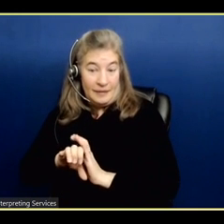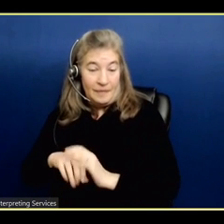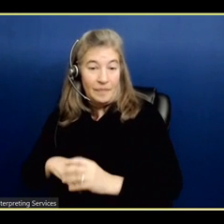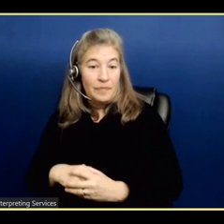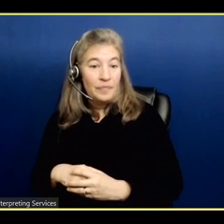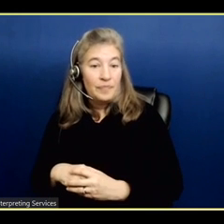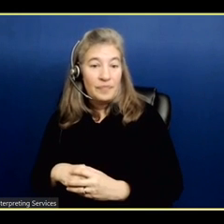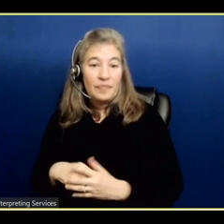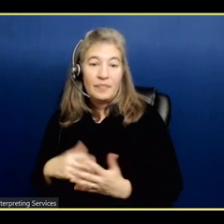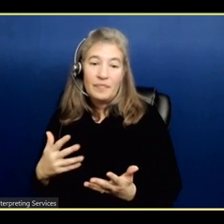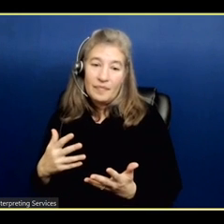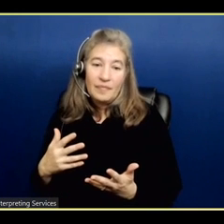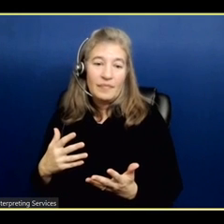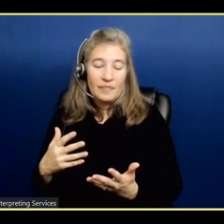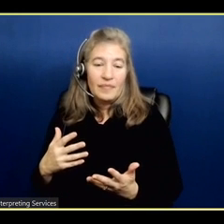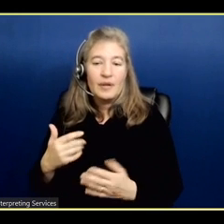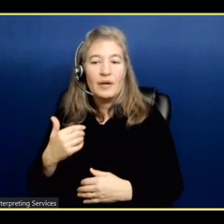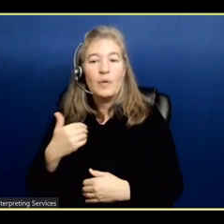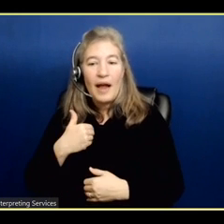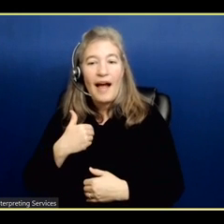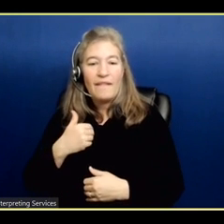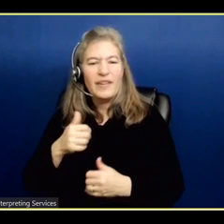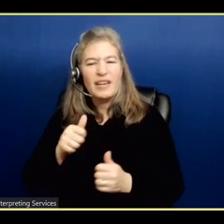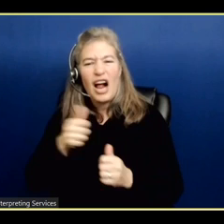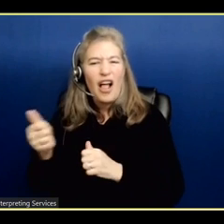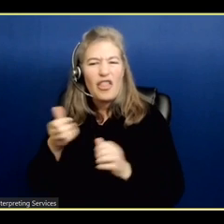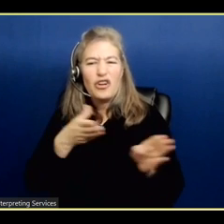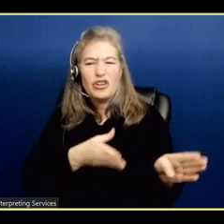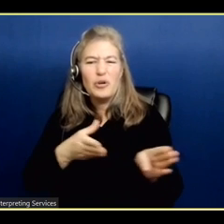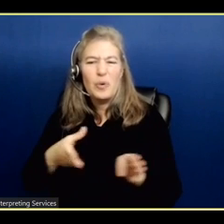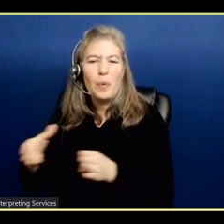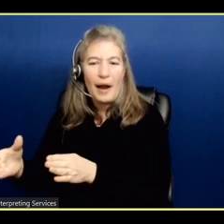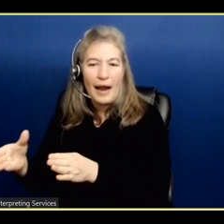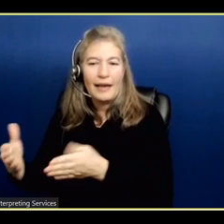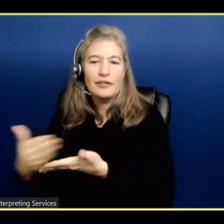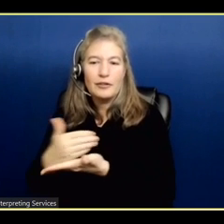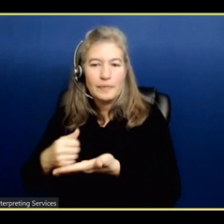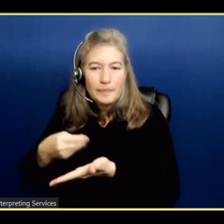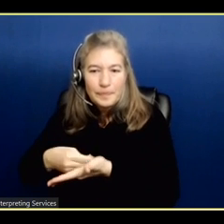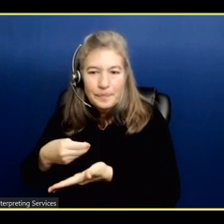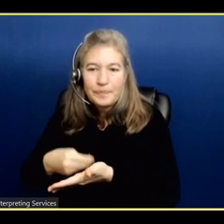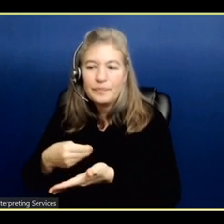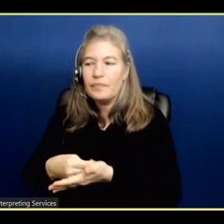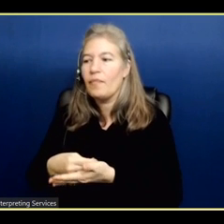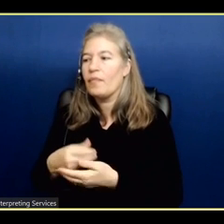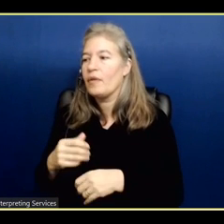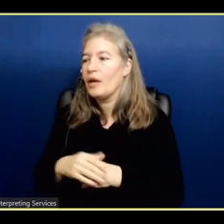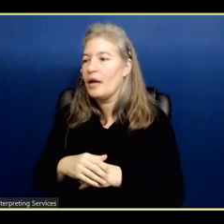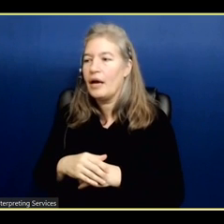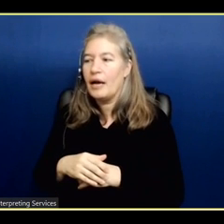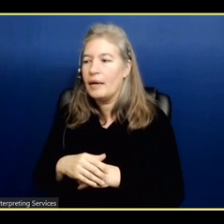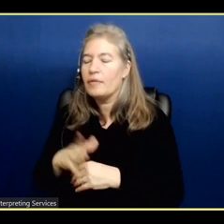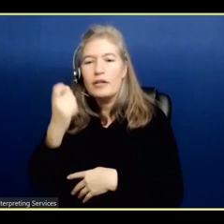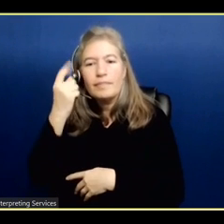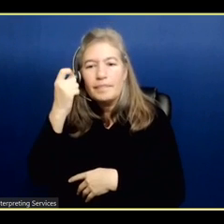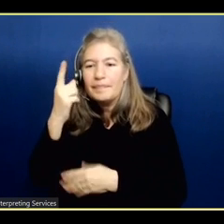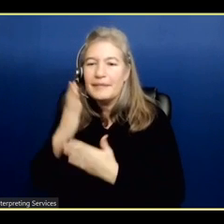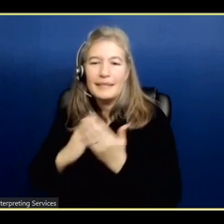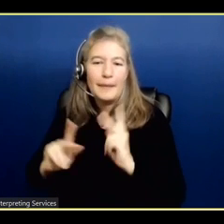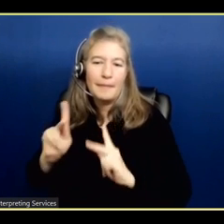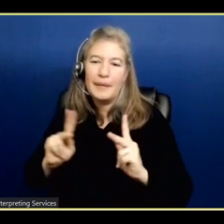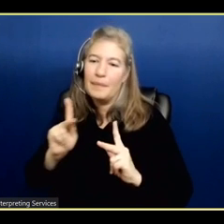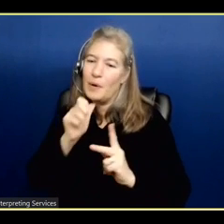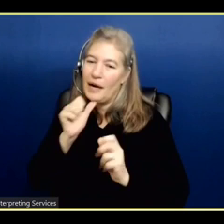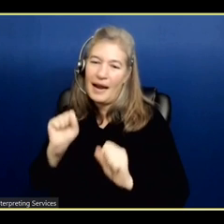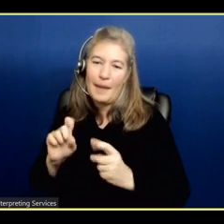look at their art and their culture, and we have the resources, to make sure groups are with us on the other side